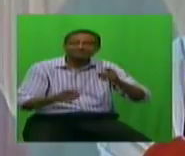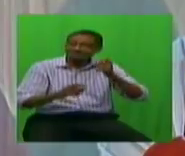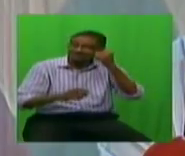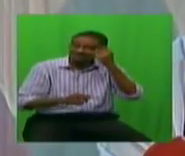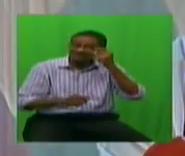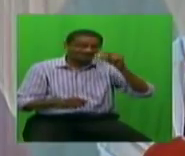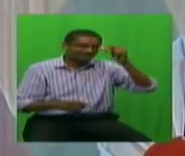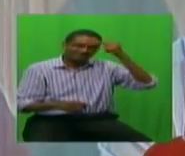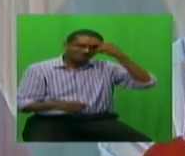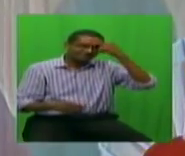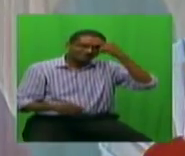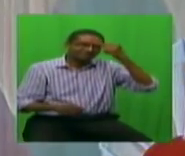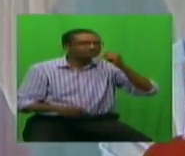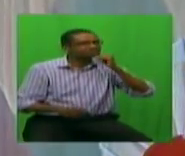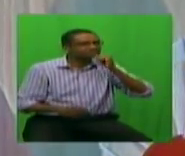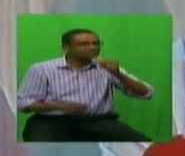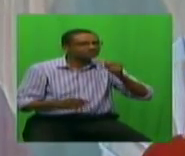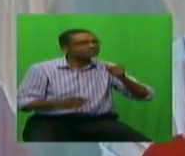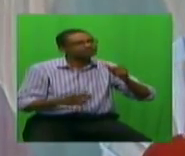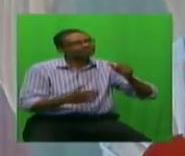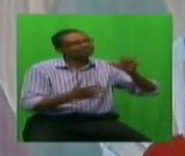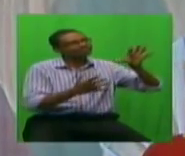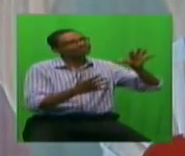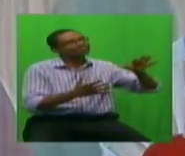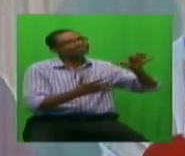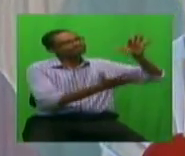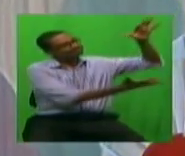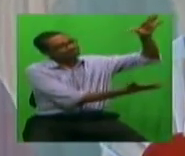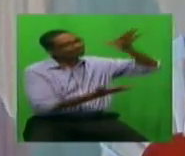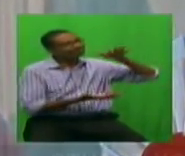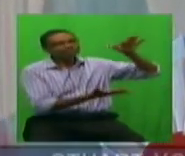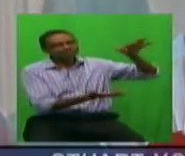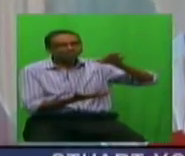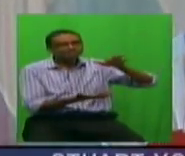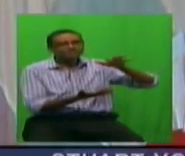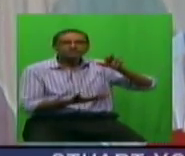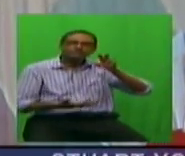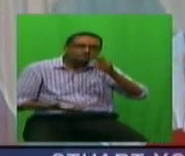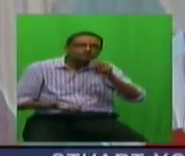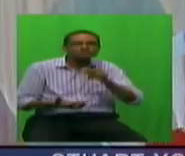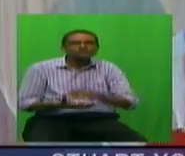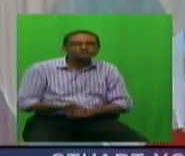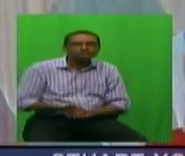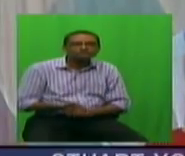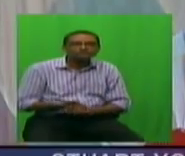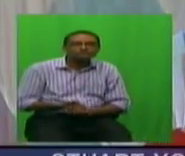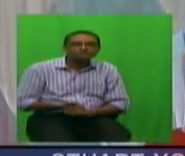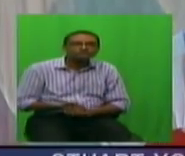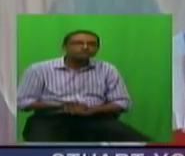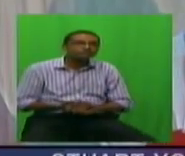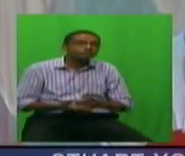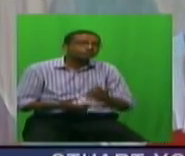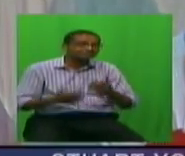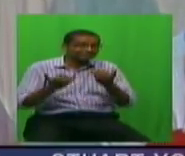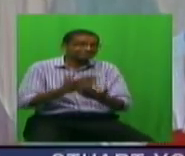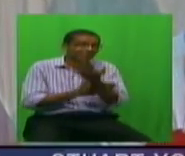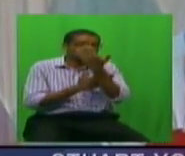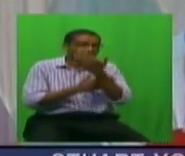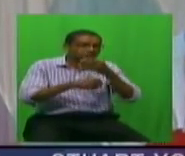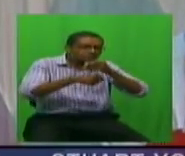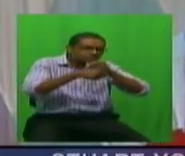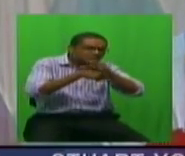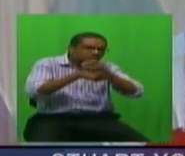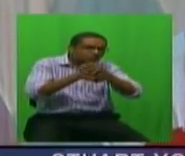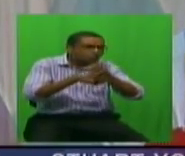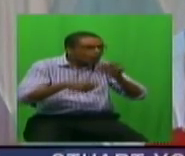we're not taking that on, we're not taking that task on. And one of the things that was suggested this morning, all of the various